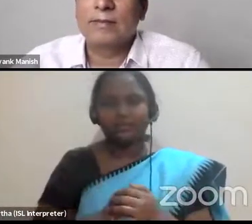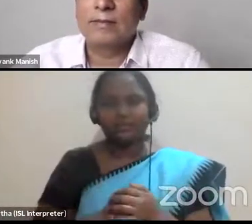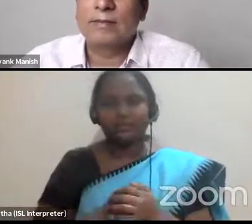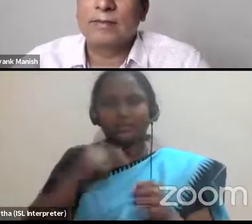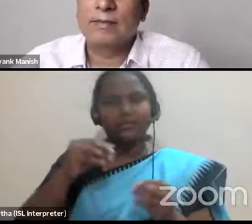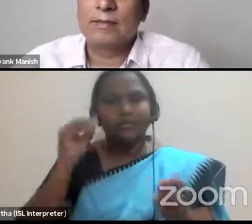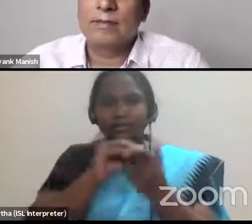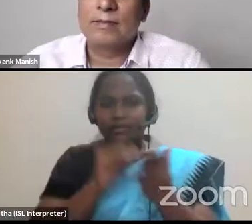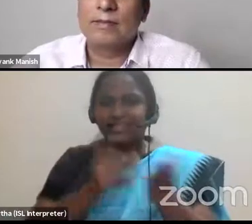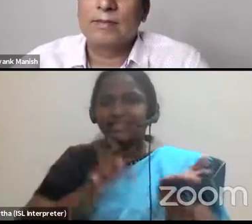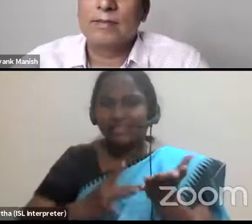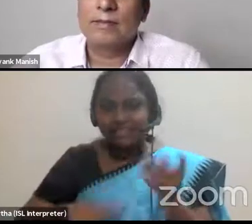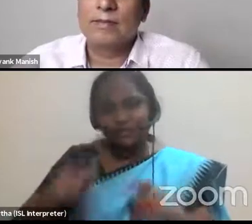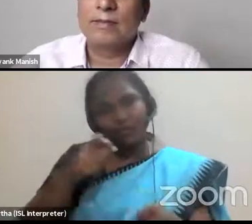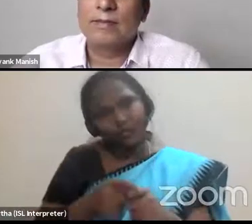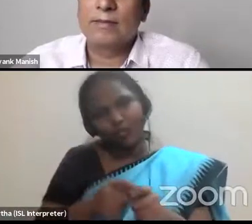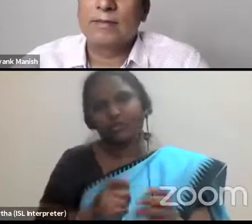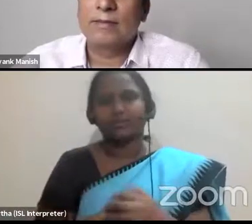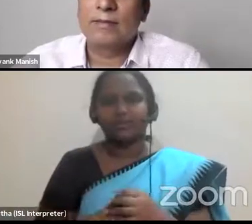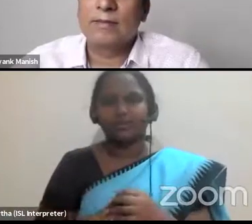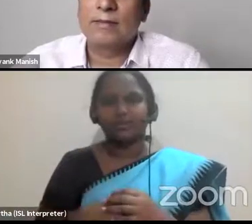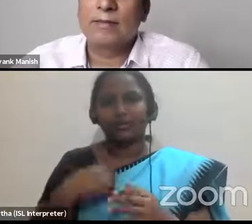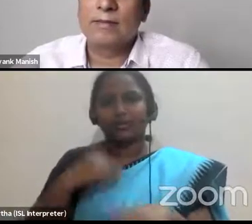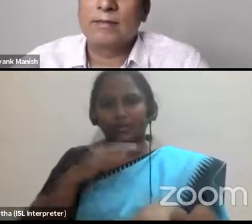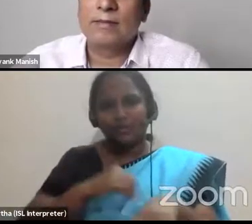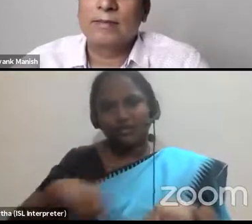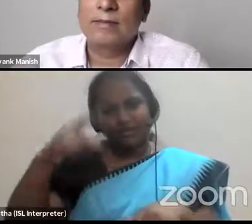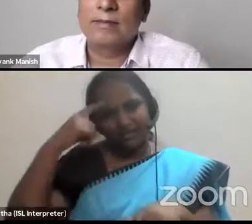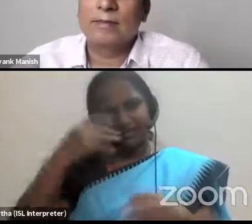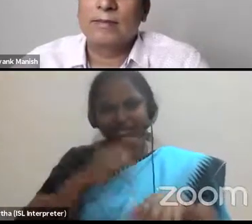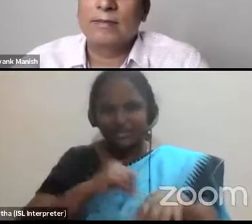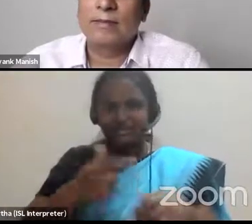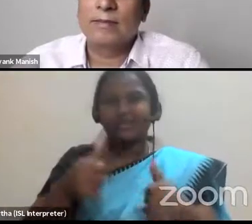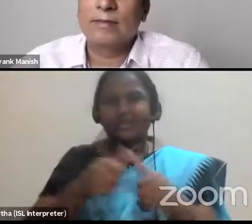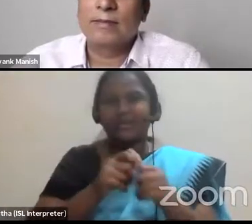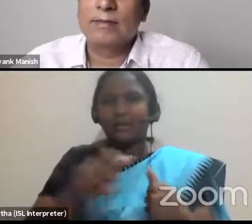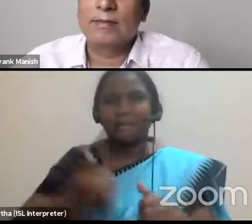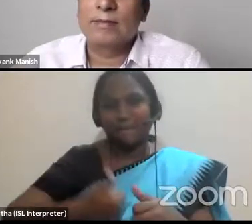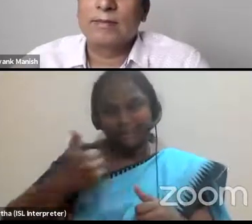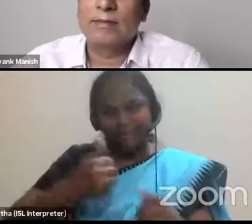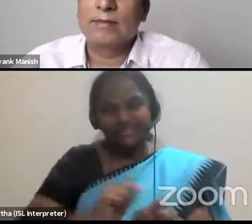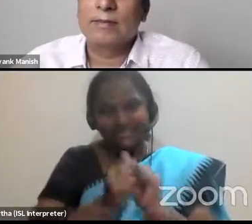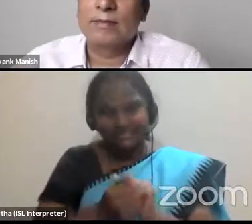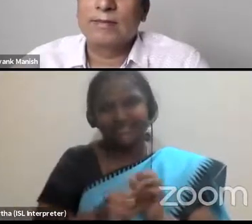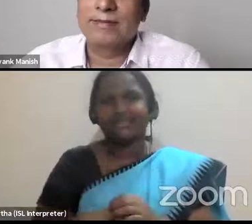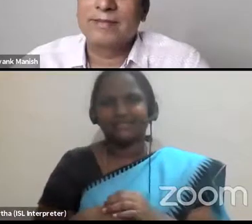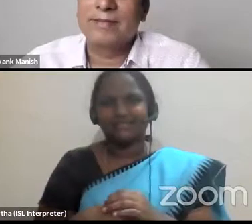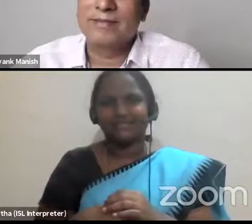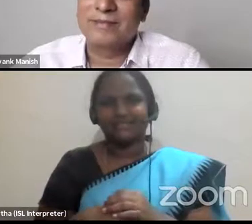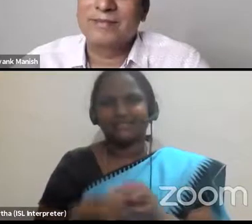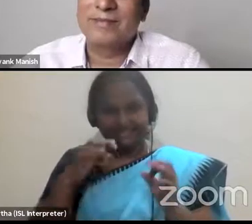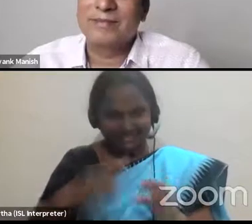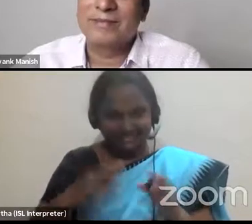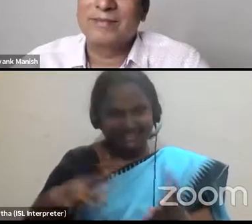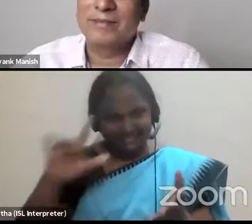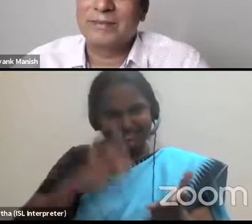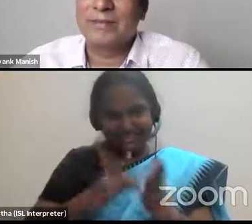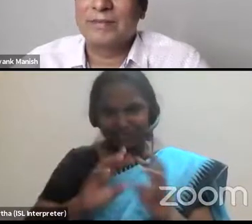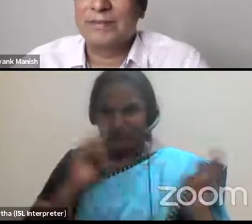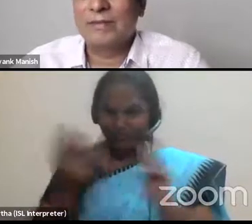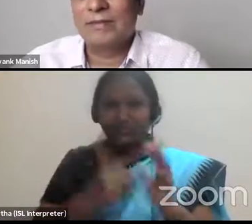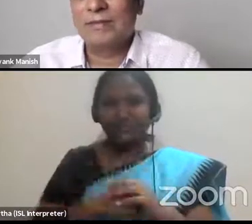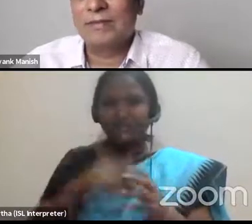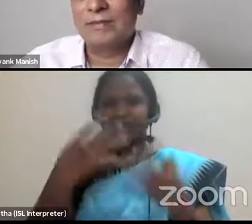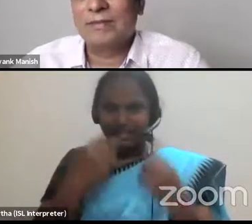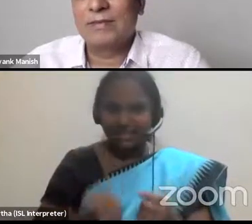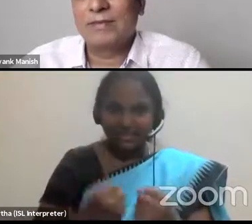kind of technology would work. And we call them in Accenture, we call this masters of change. In really in the technology world, if you